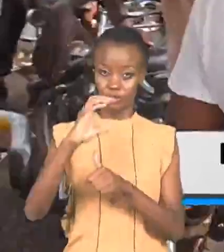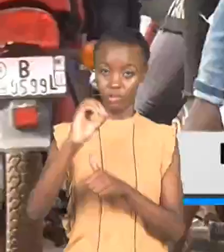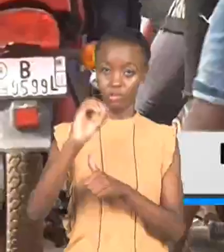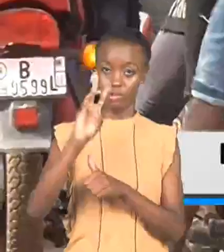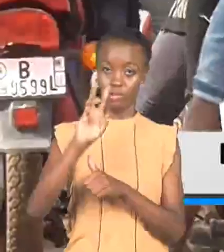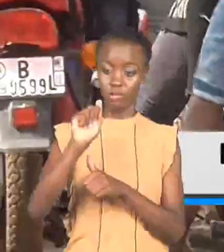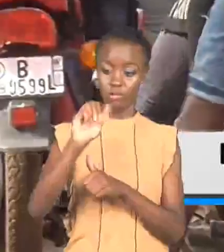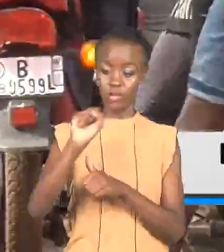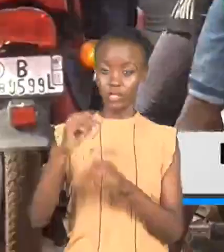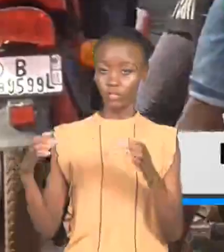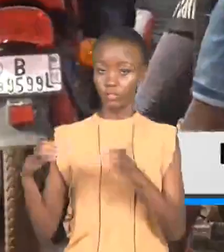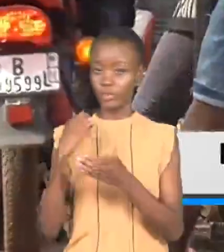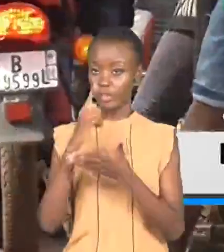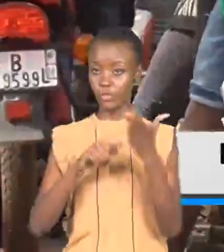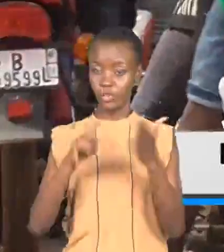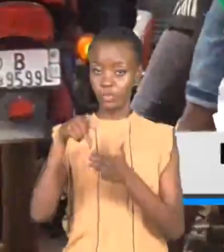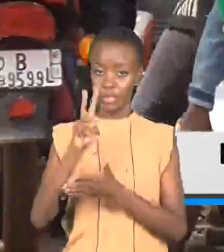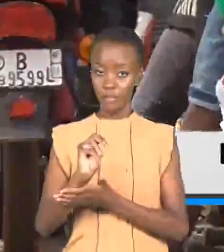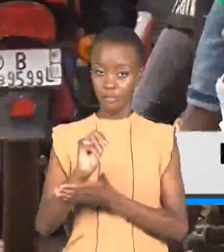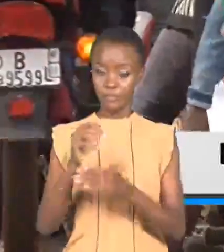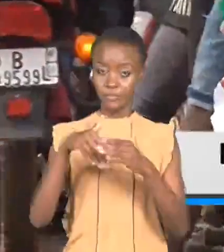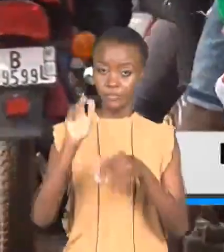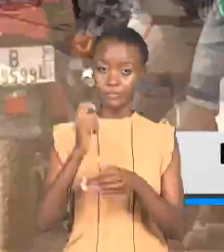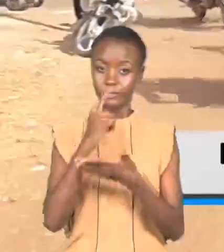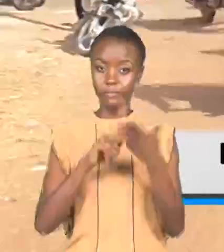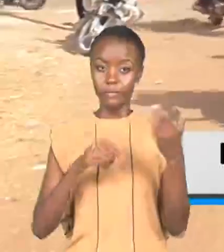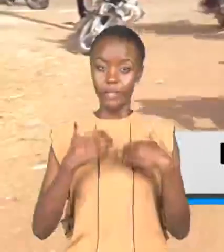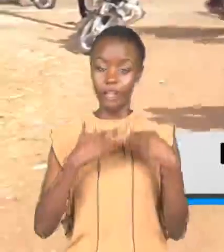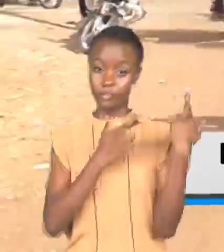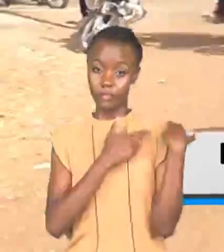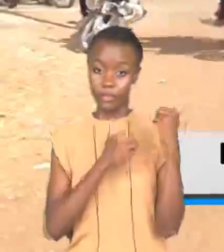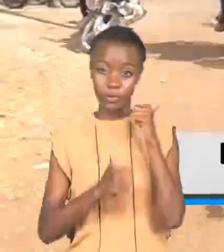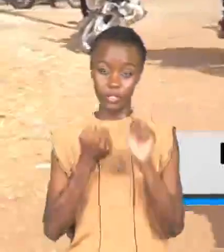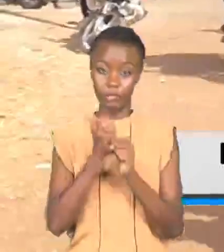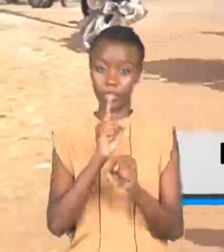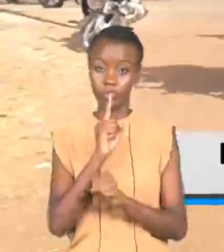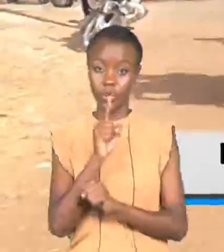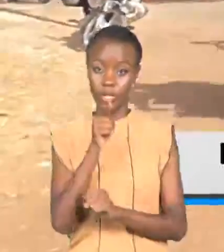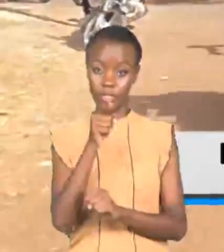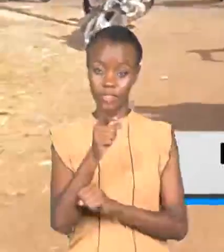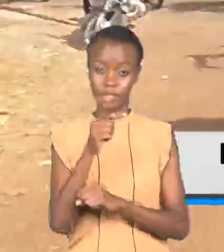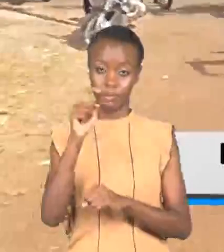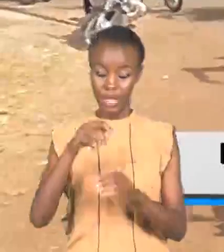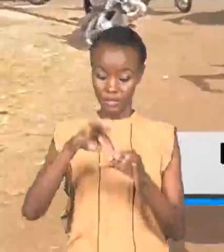a consensus Prime Minister Aristide Gomes was named with the task of steering the country to a